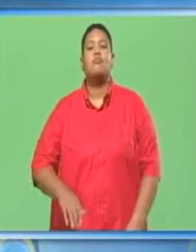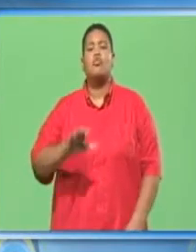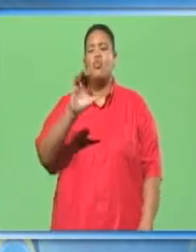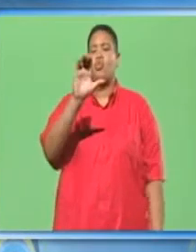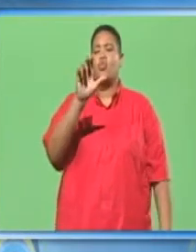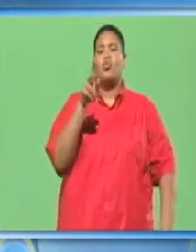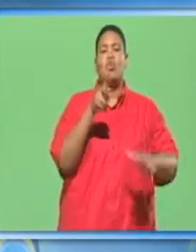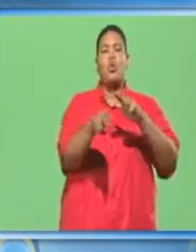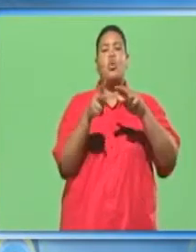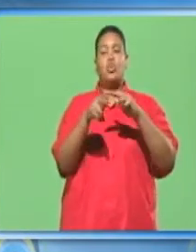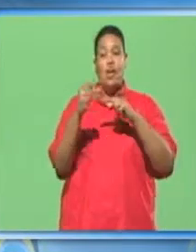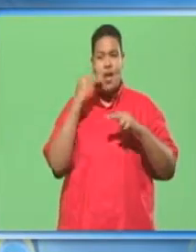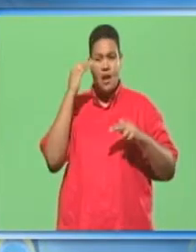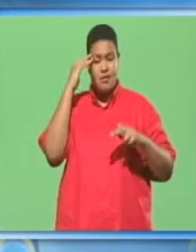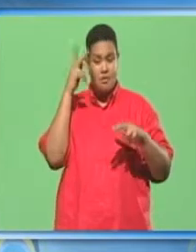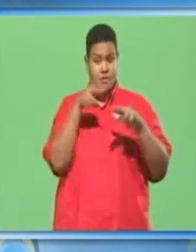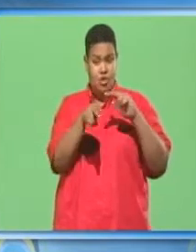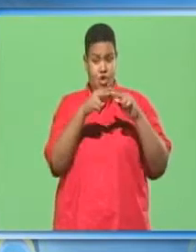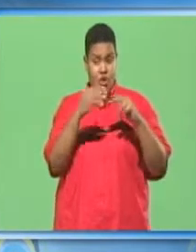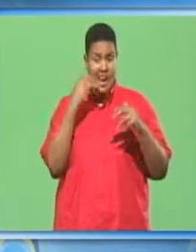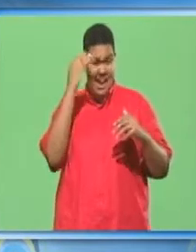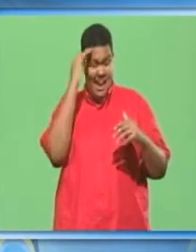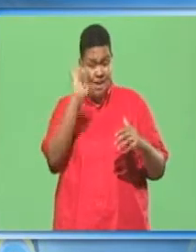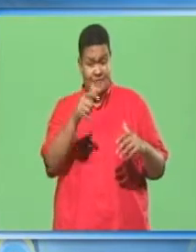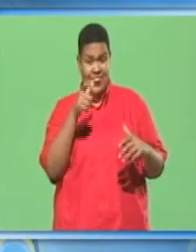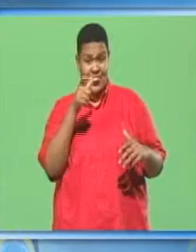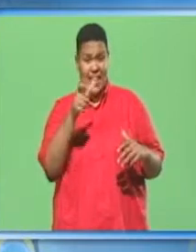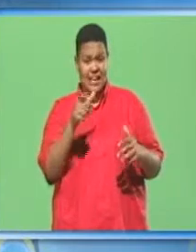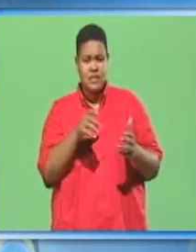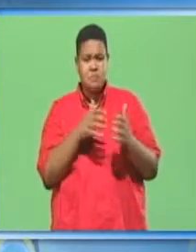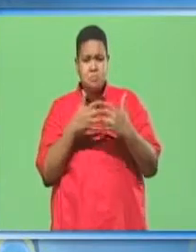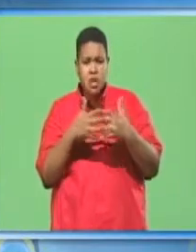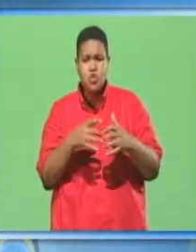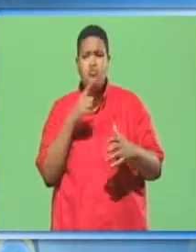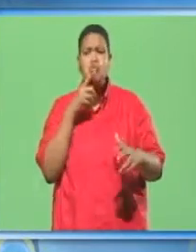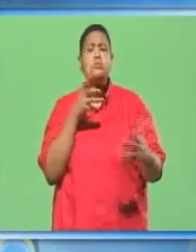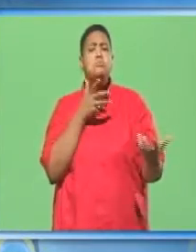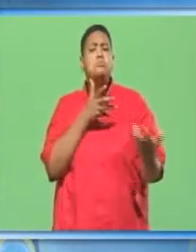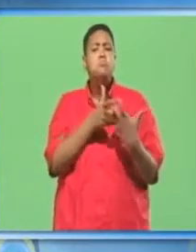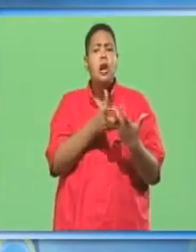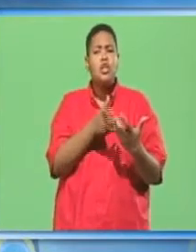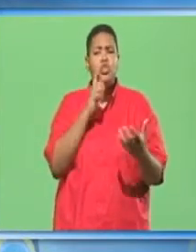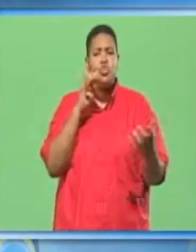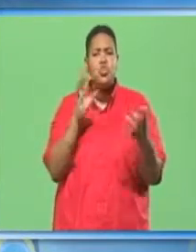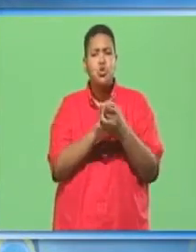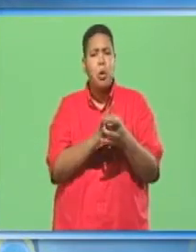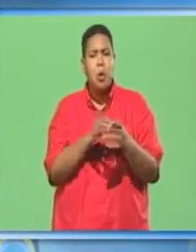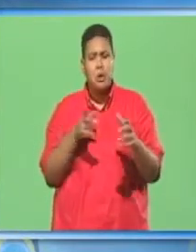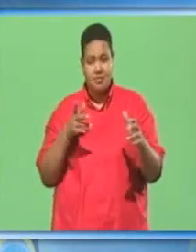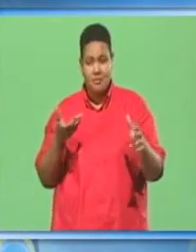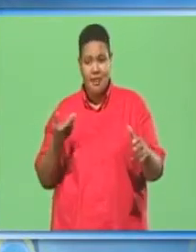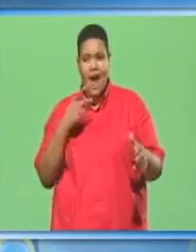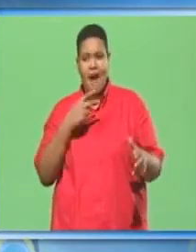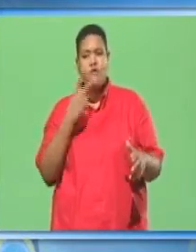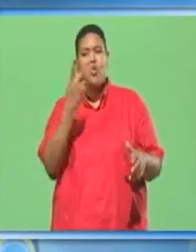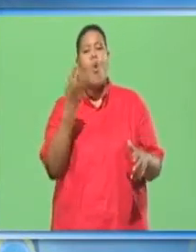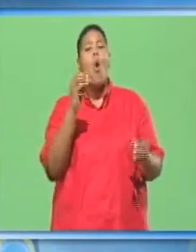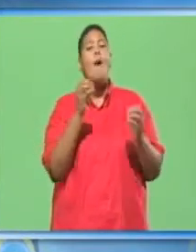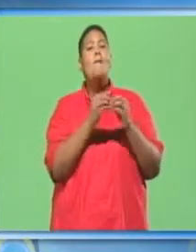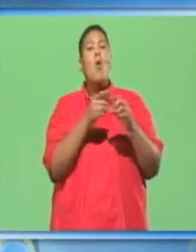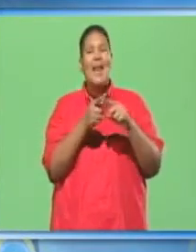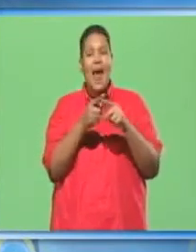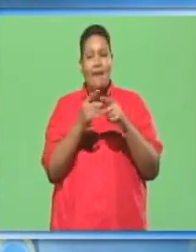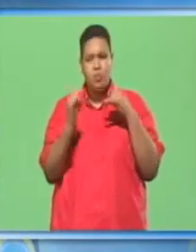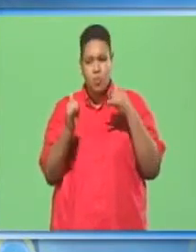Cutter head. The cutter head of the thickness planer is similar to the cutter head of the jointer planer, having two or more knives which